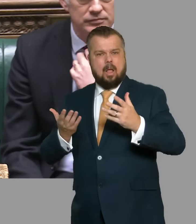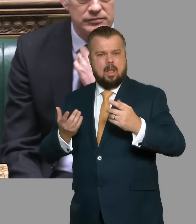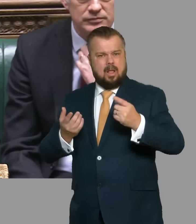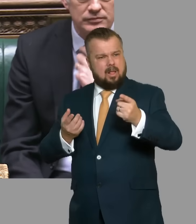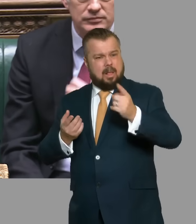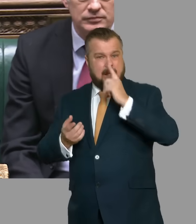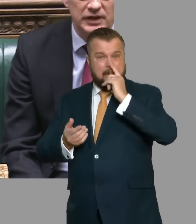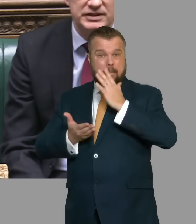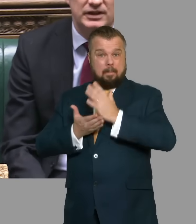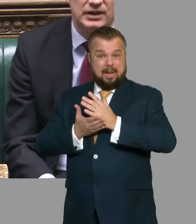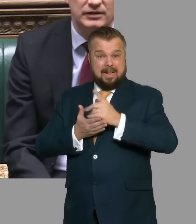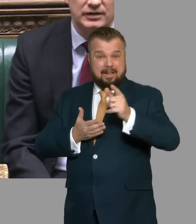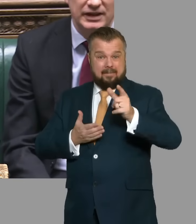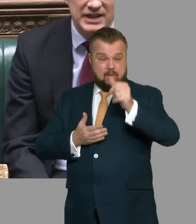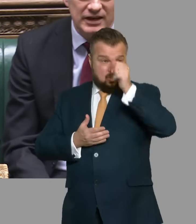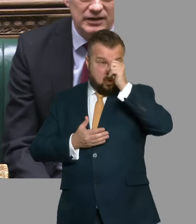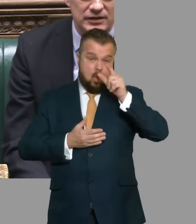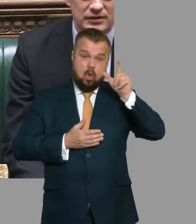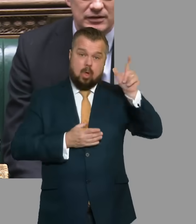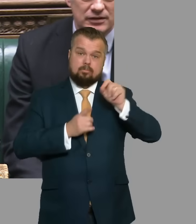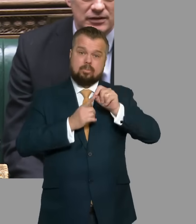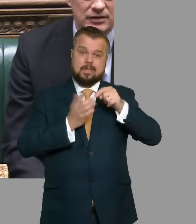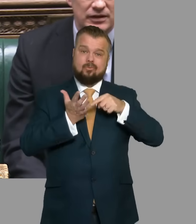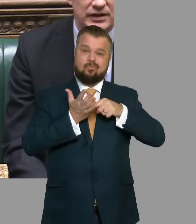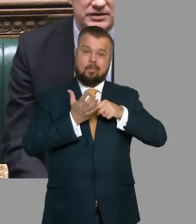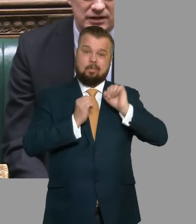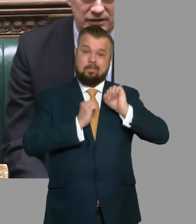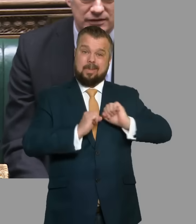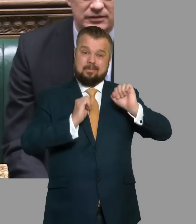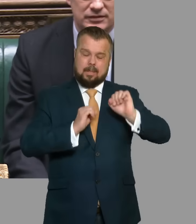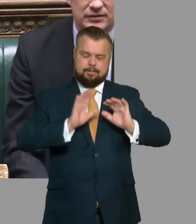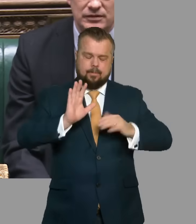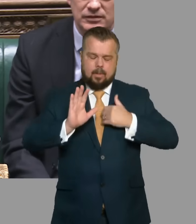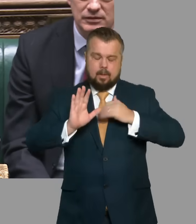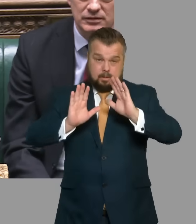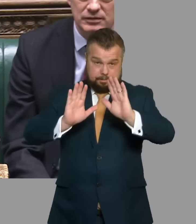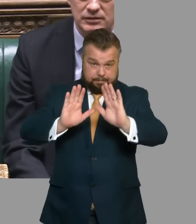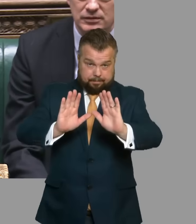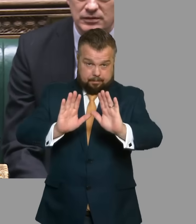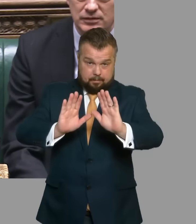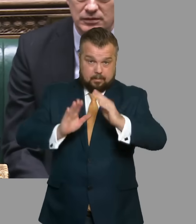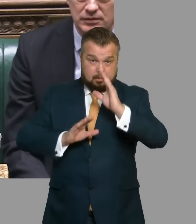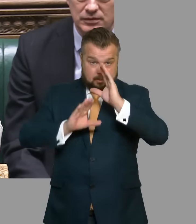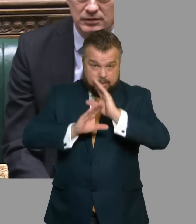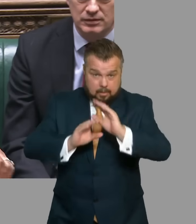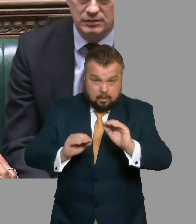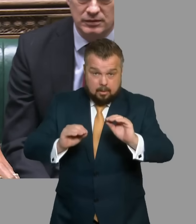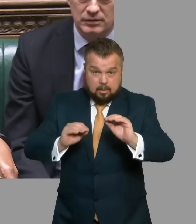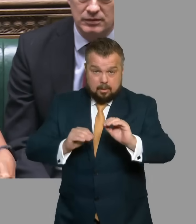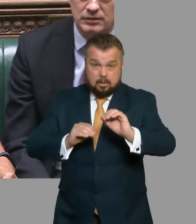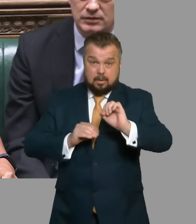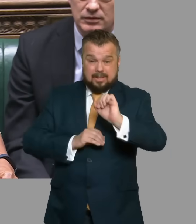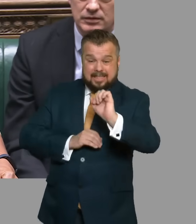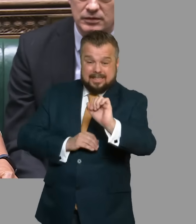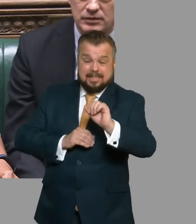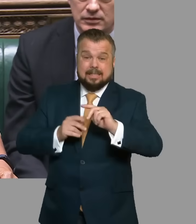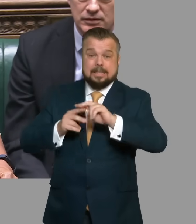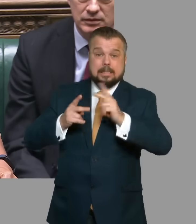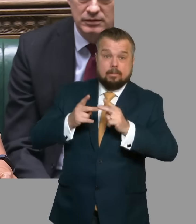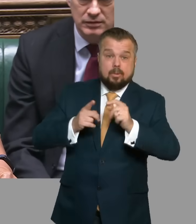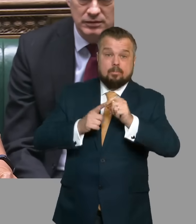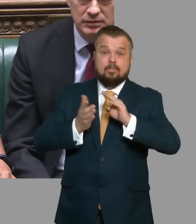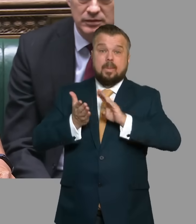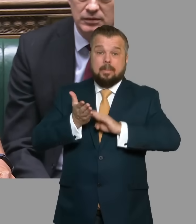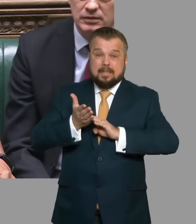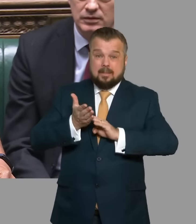that if President Trump didn't like the deal, it wouldn't go ahead. And let's look at what President Trump actually said. The